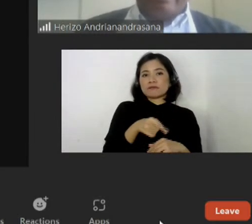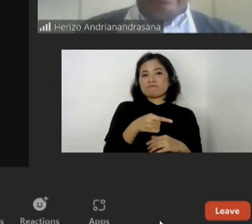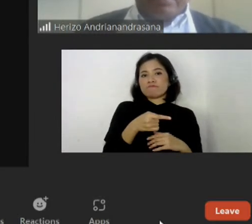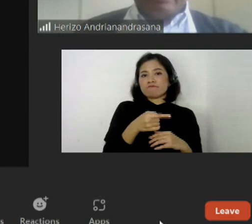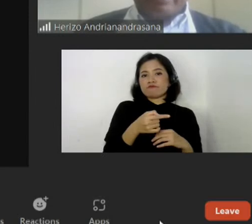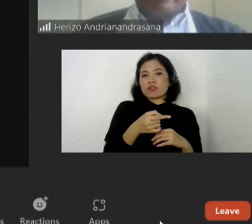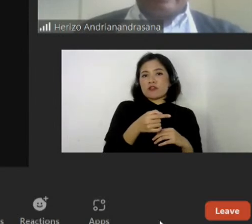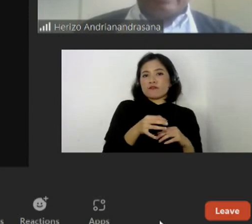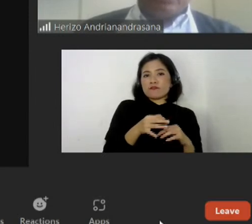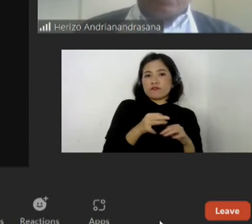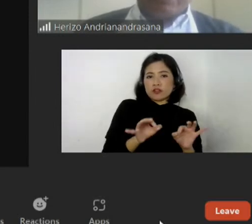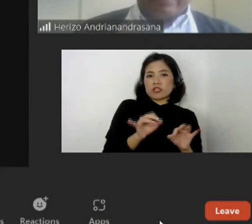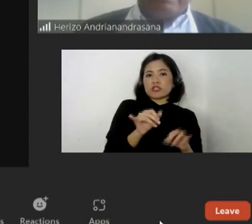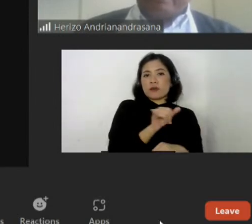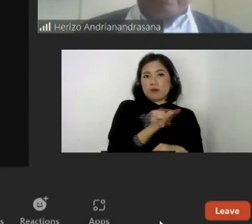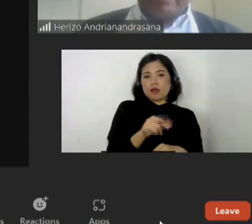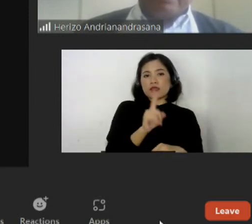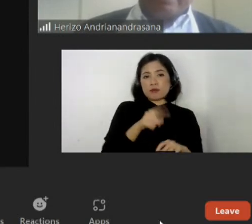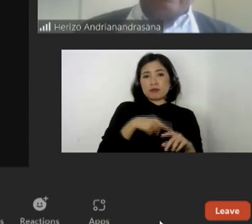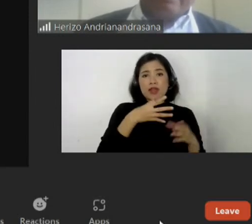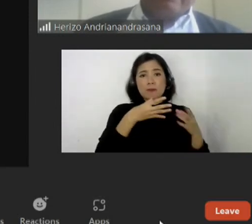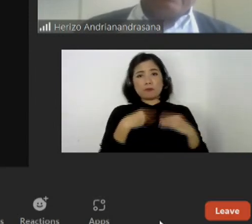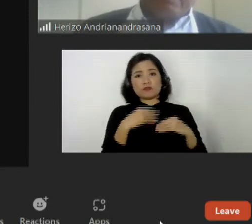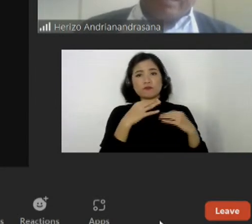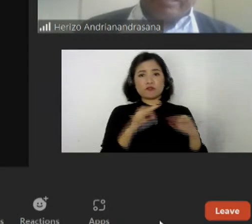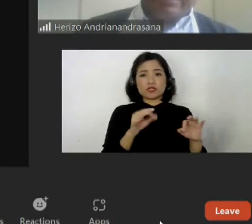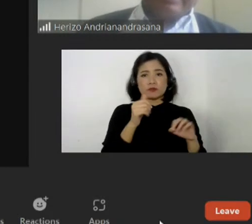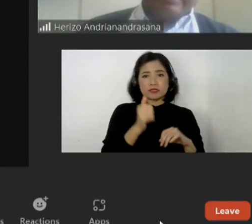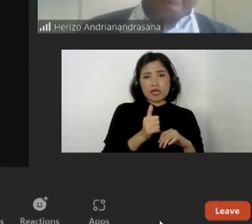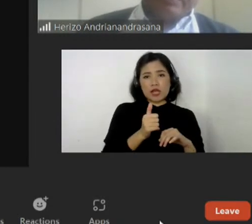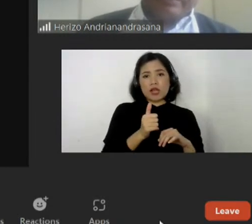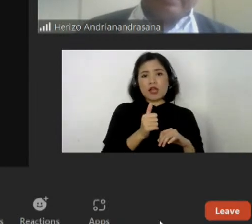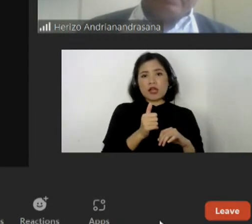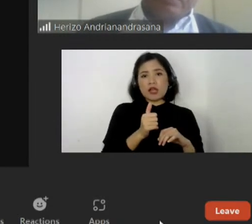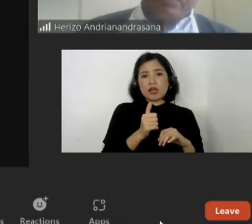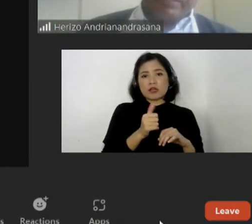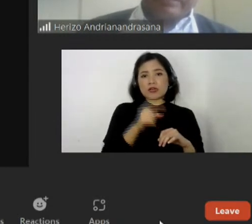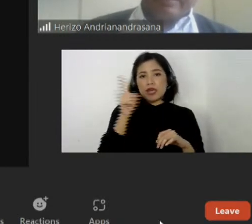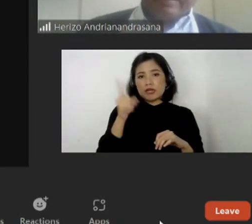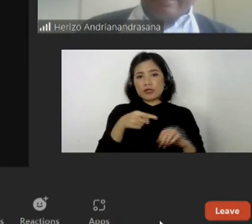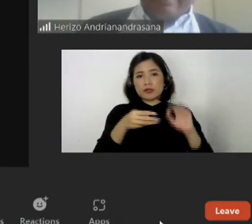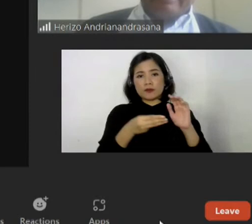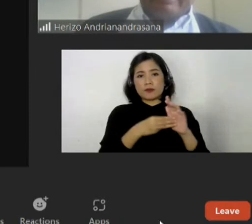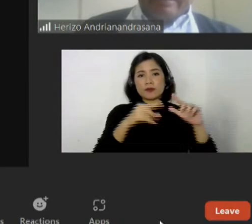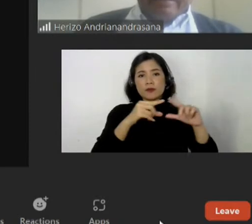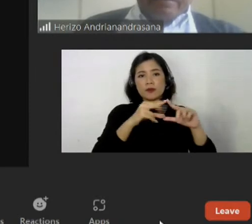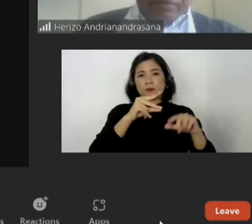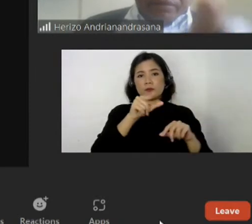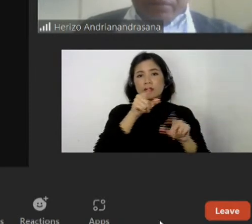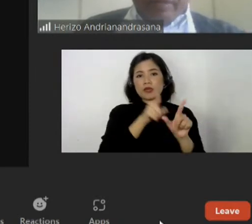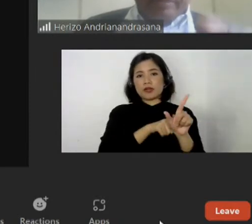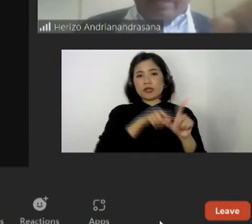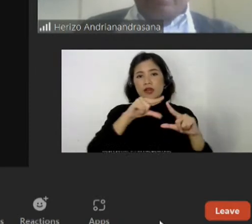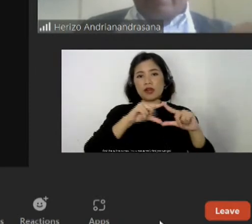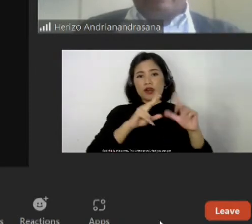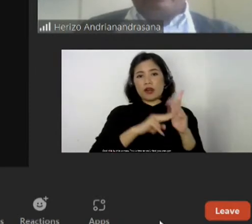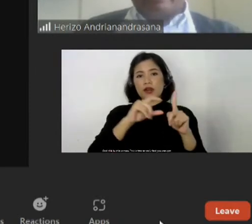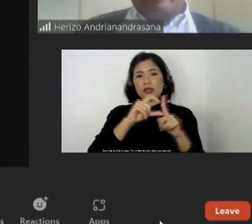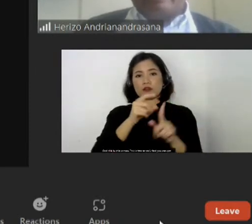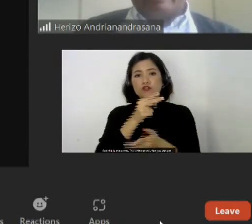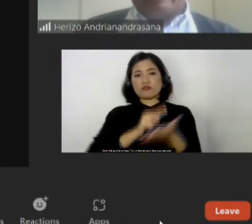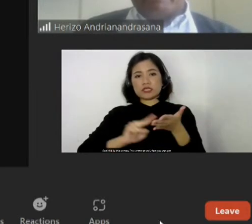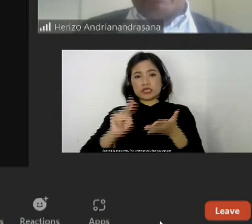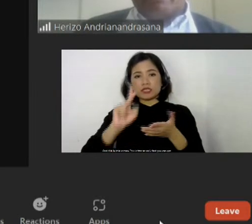well. And you can get it for free by email from Maryland University from the US. And you can